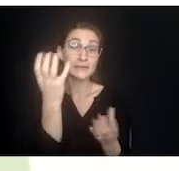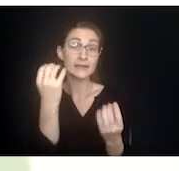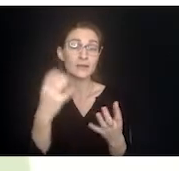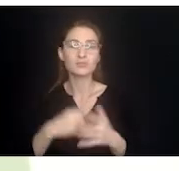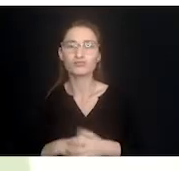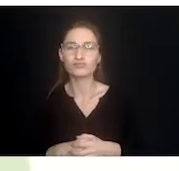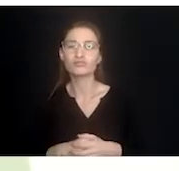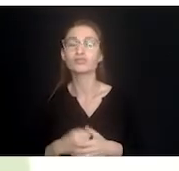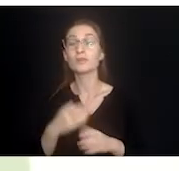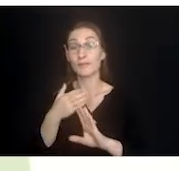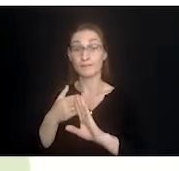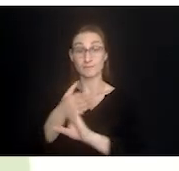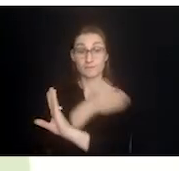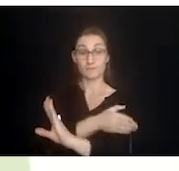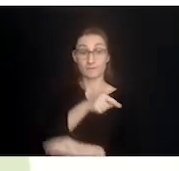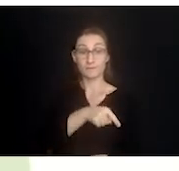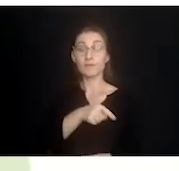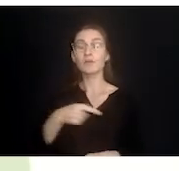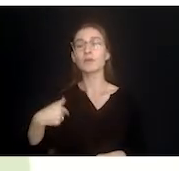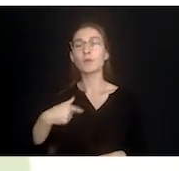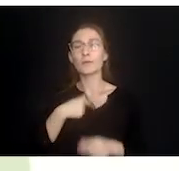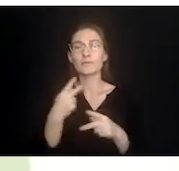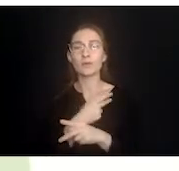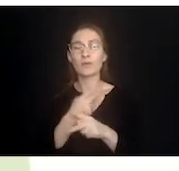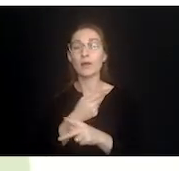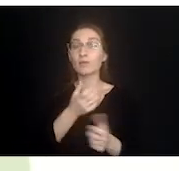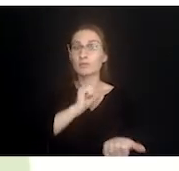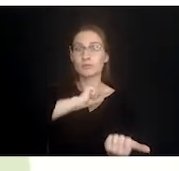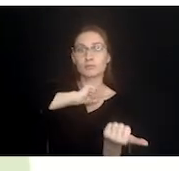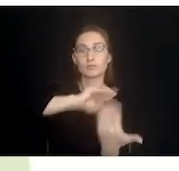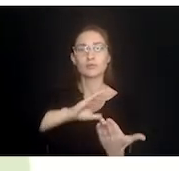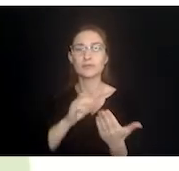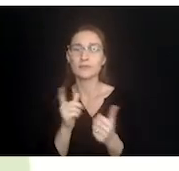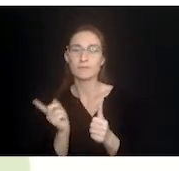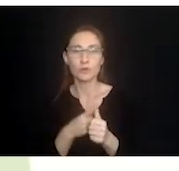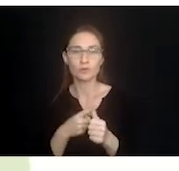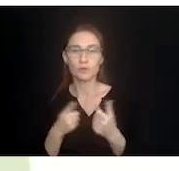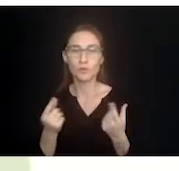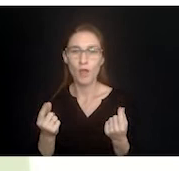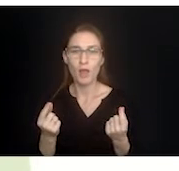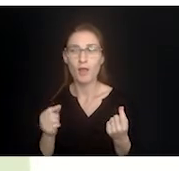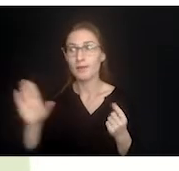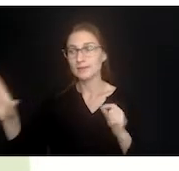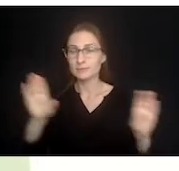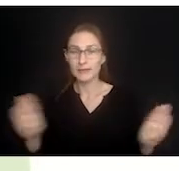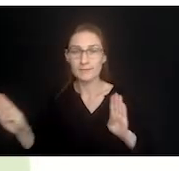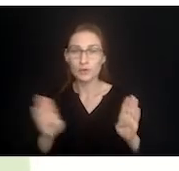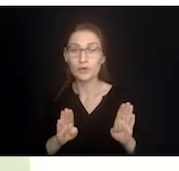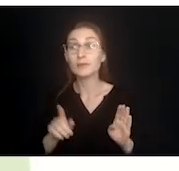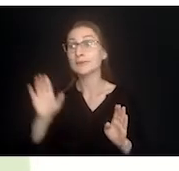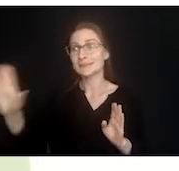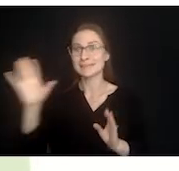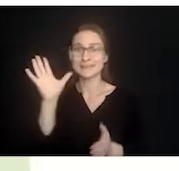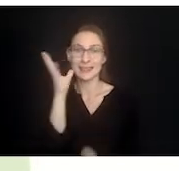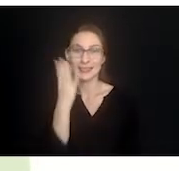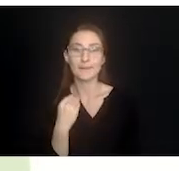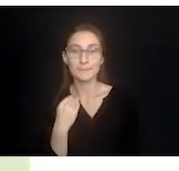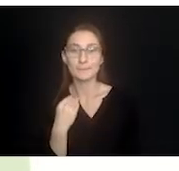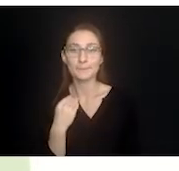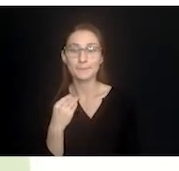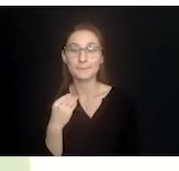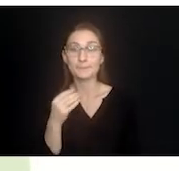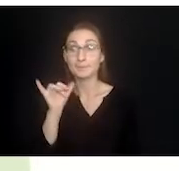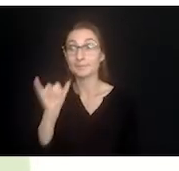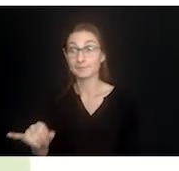before collecting data was to talk about the most important behaviors to address first. For us, the first thing was